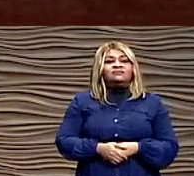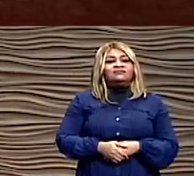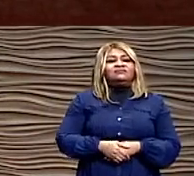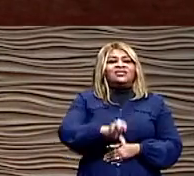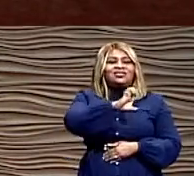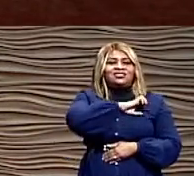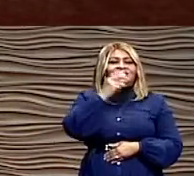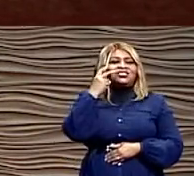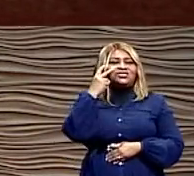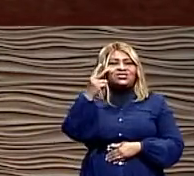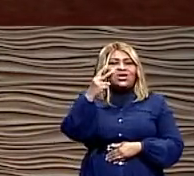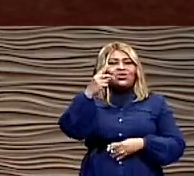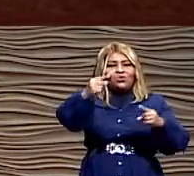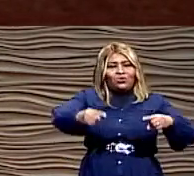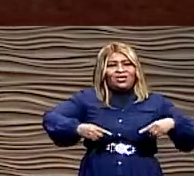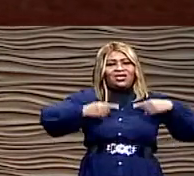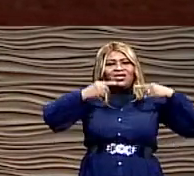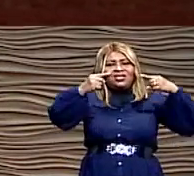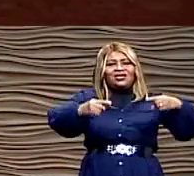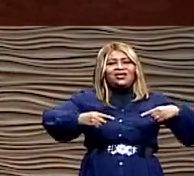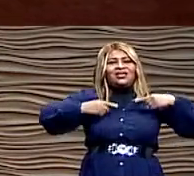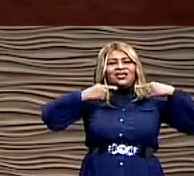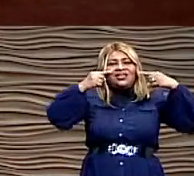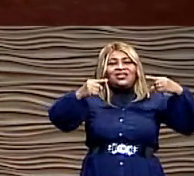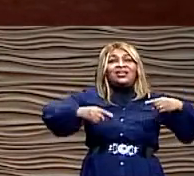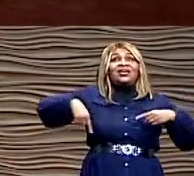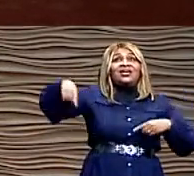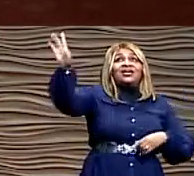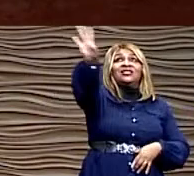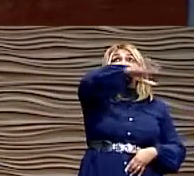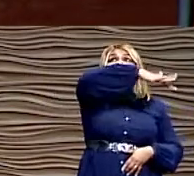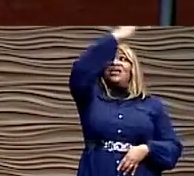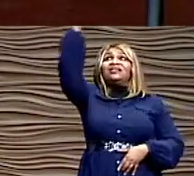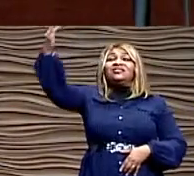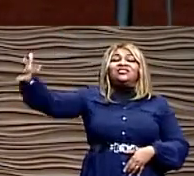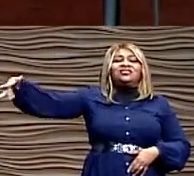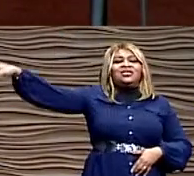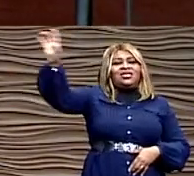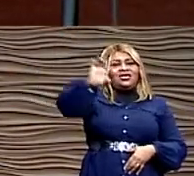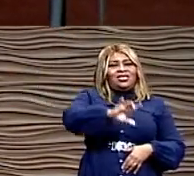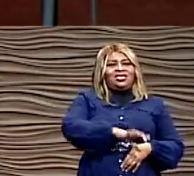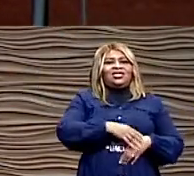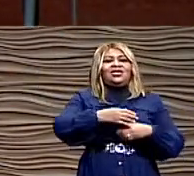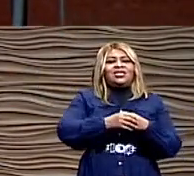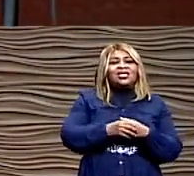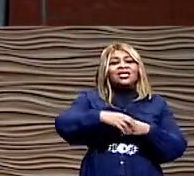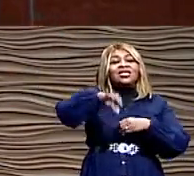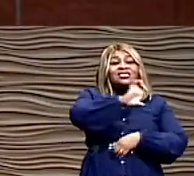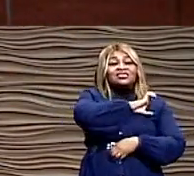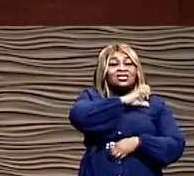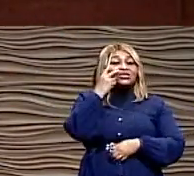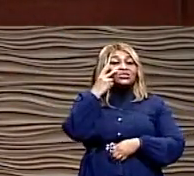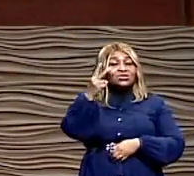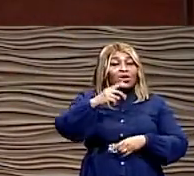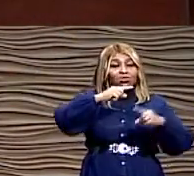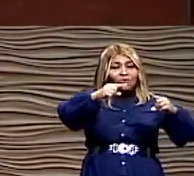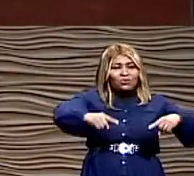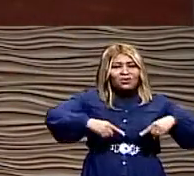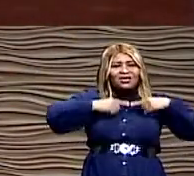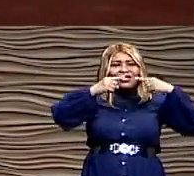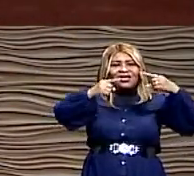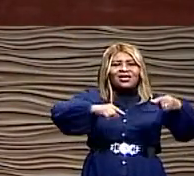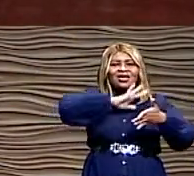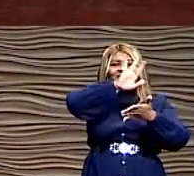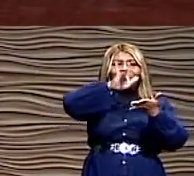Ezekiel saw the wheel, way up in the middle of the air. Ezekiel saw the wheel, way in the middle